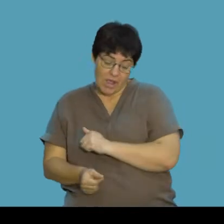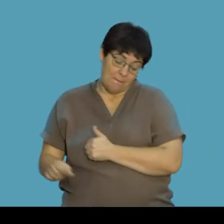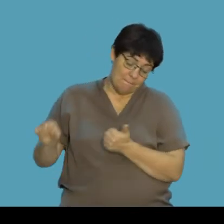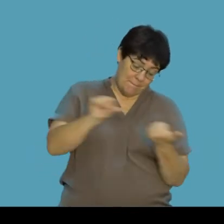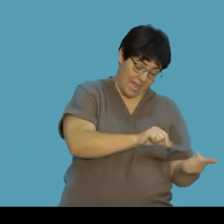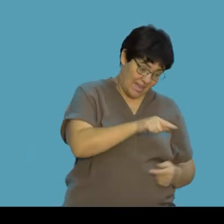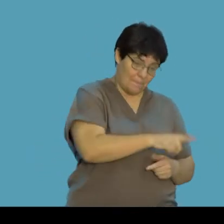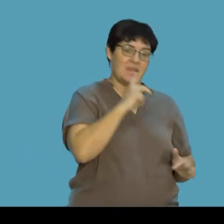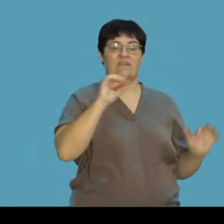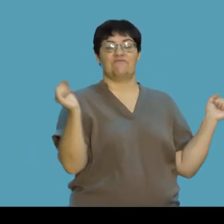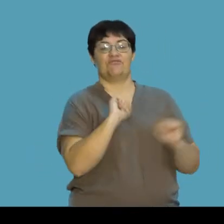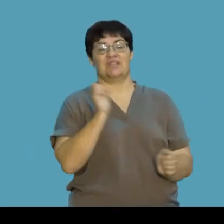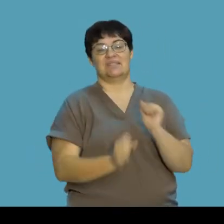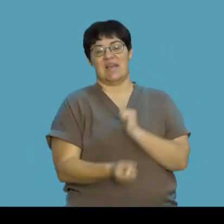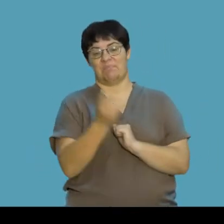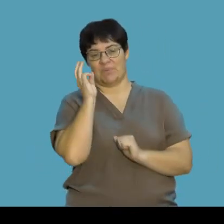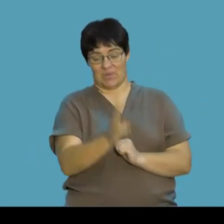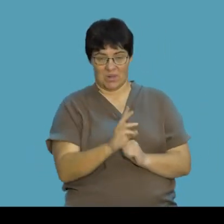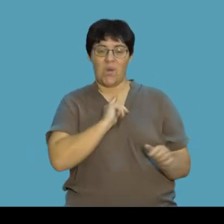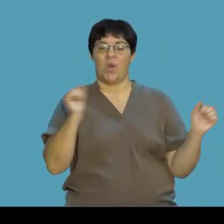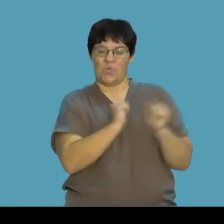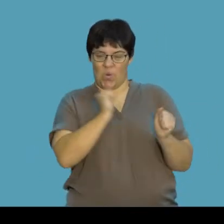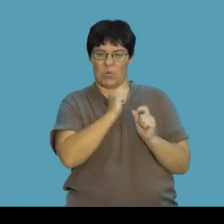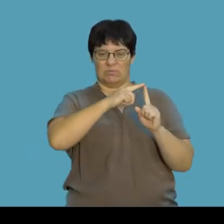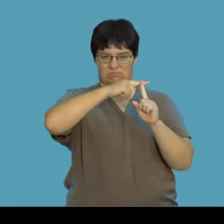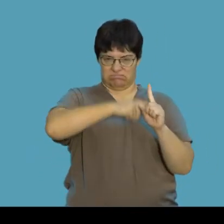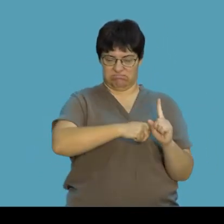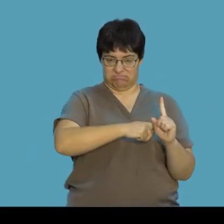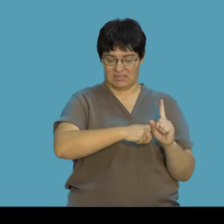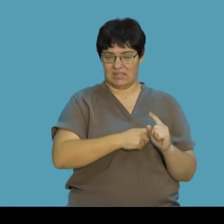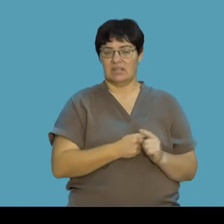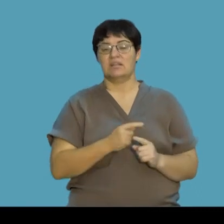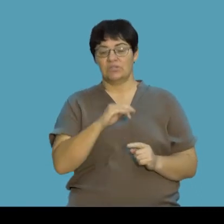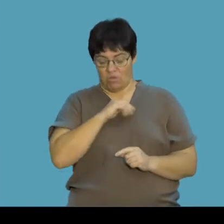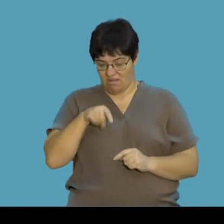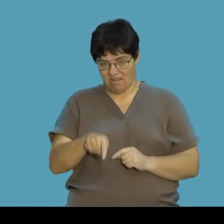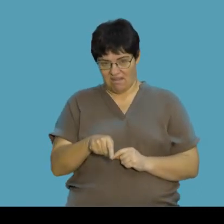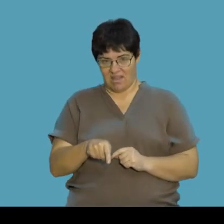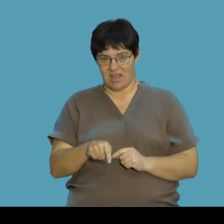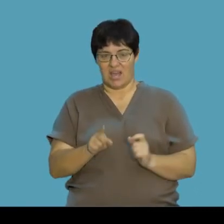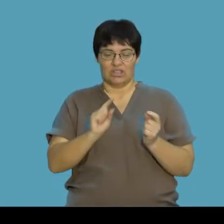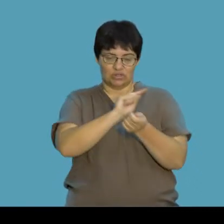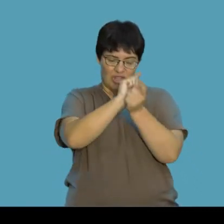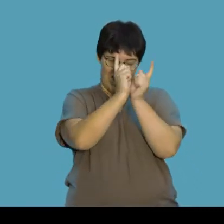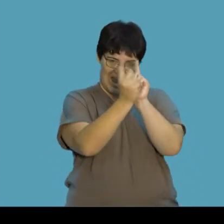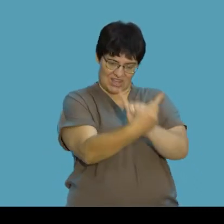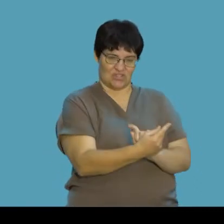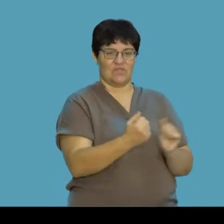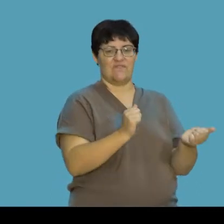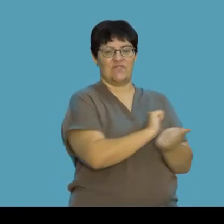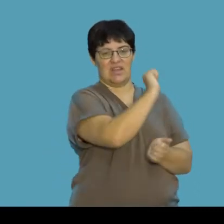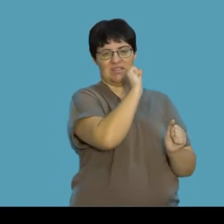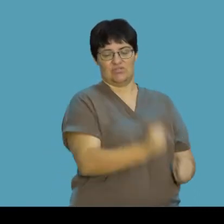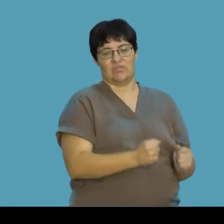solid, that's the freezing. So freezing becomes the process involved when a liquid substance completely changes into a